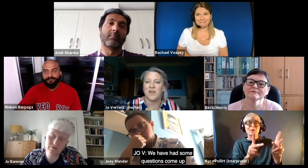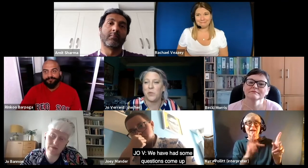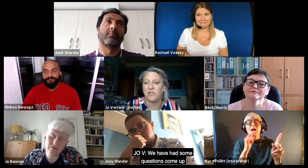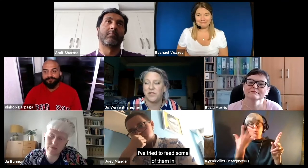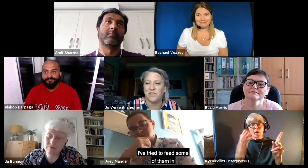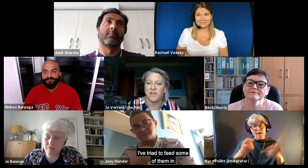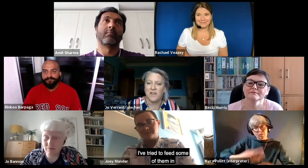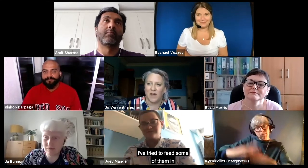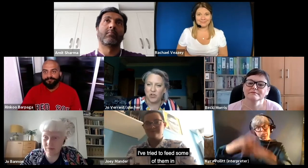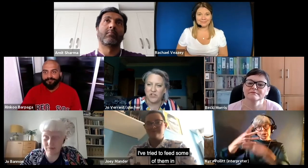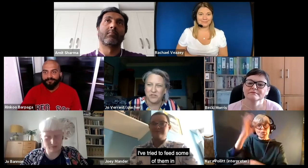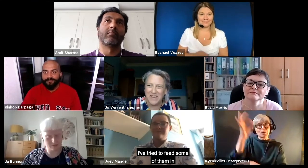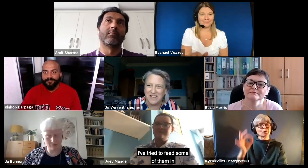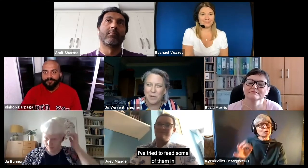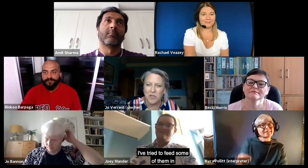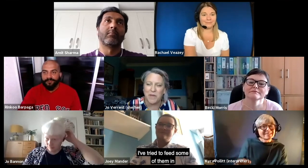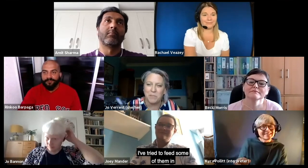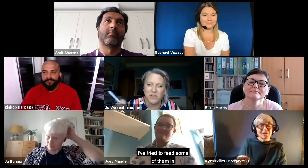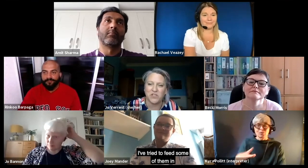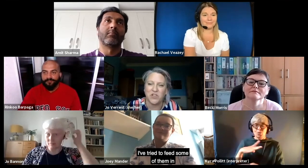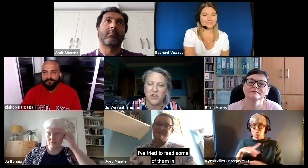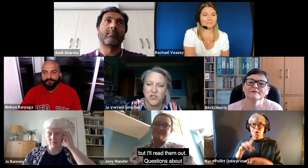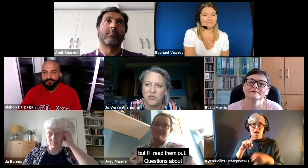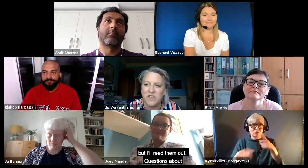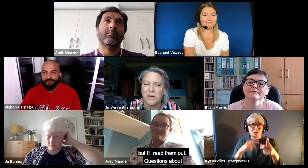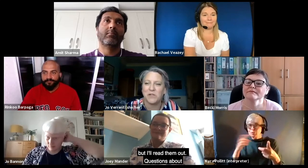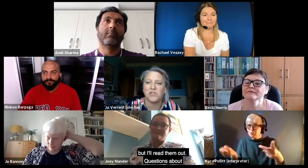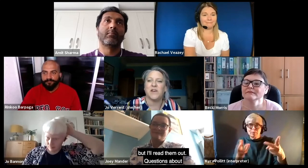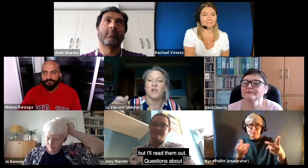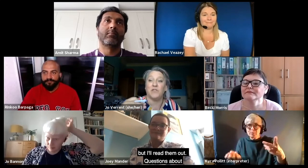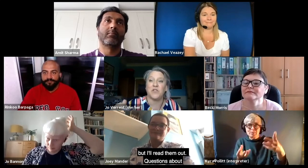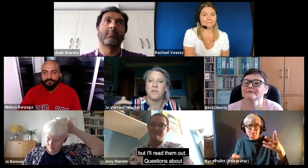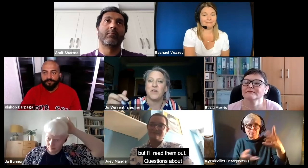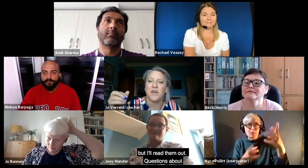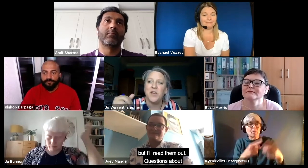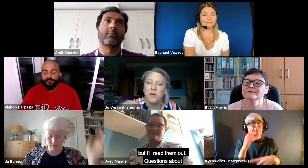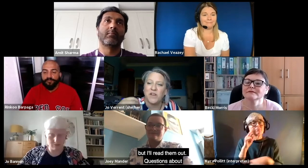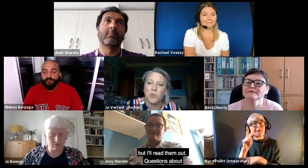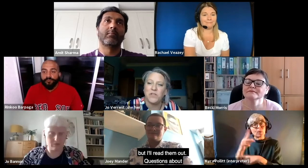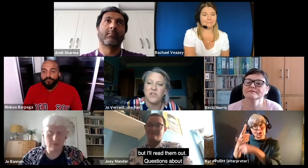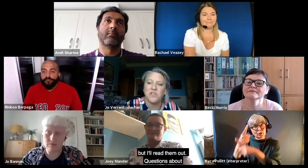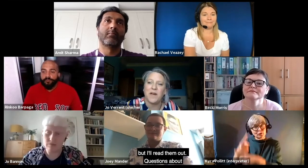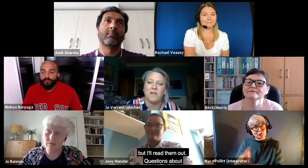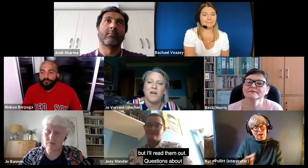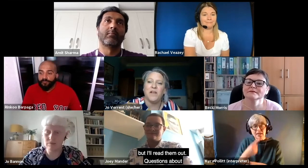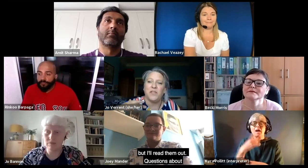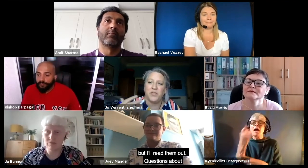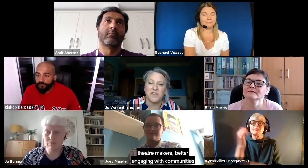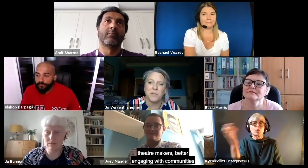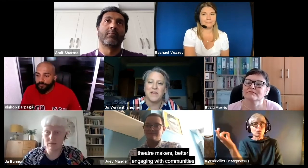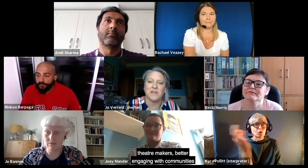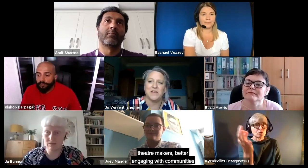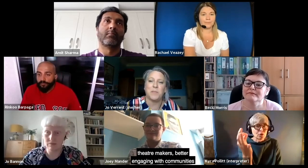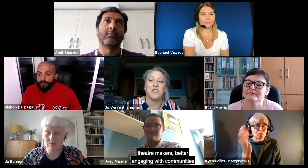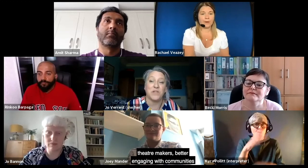up. We've had questions. I've tried to feed some of them in, but just so you can read them out, or read them out rather. We've had questions about